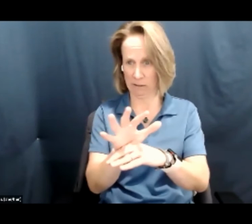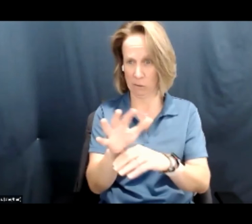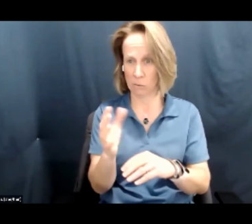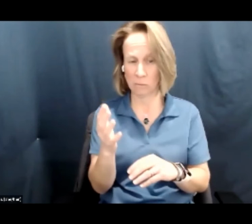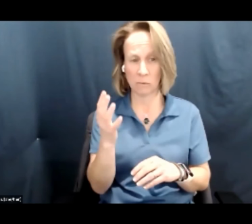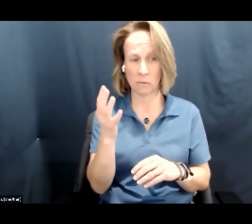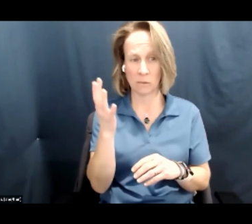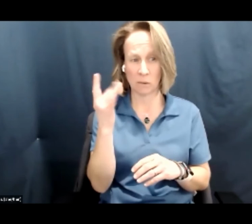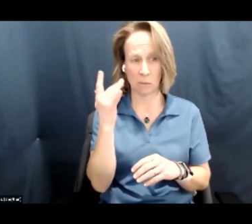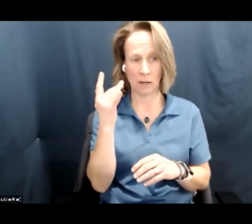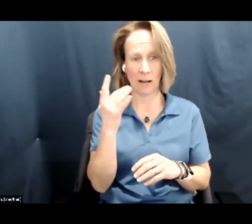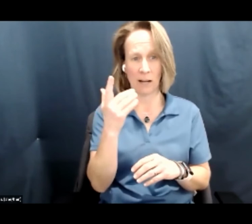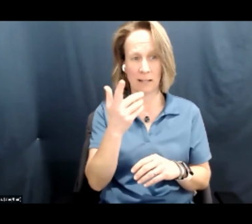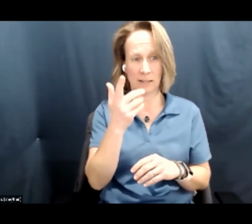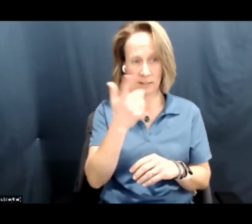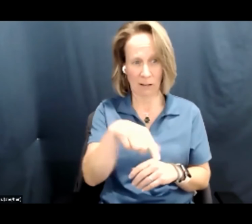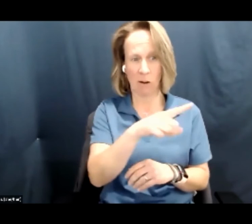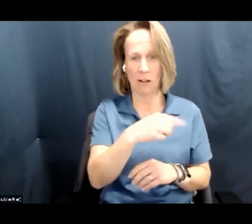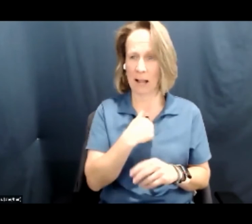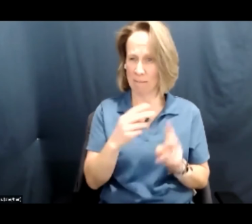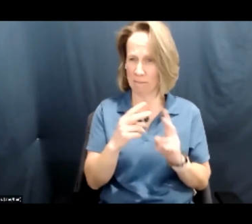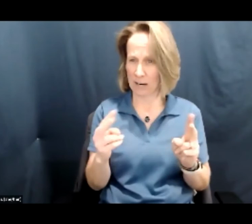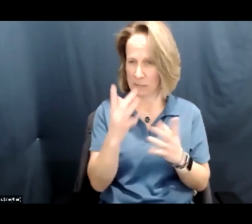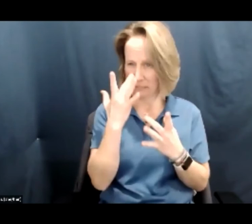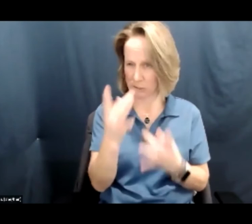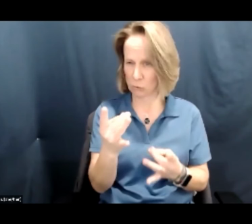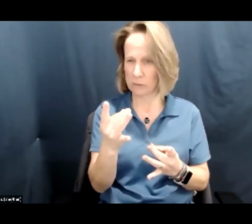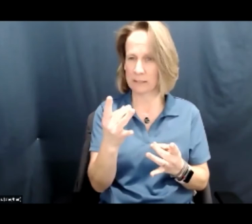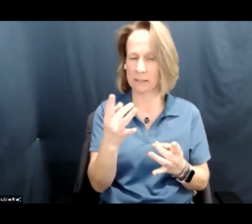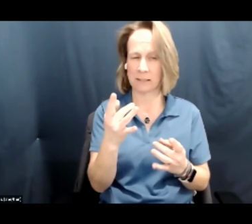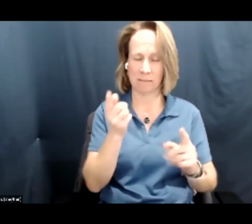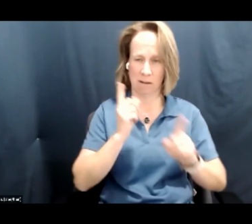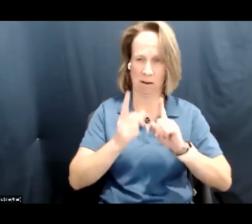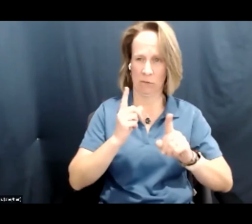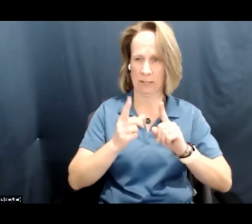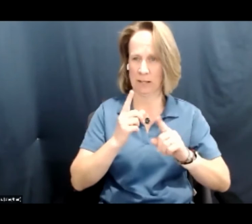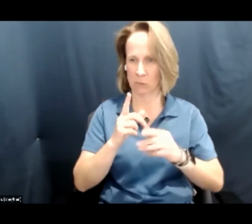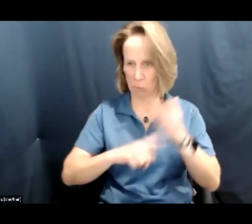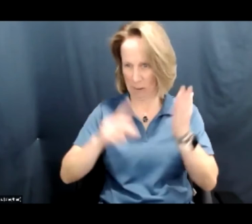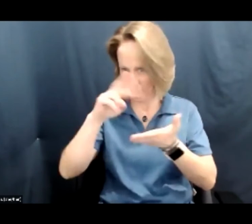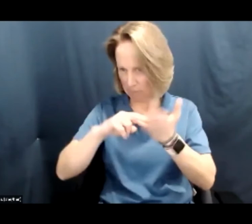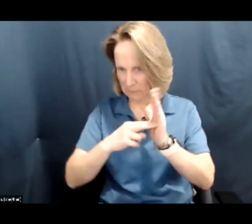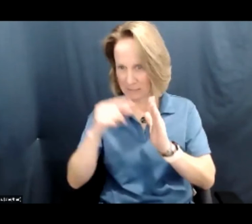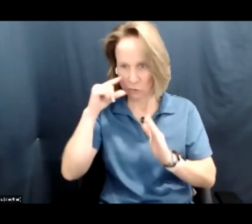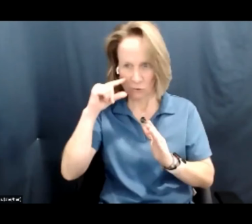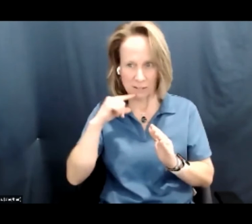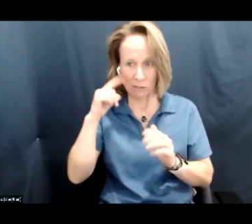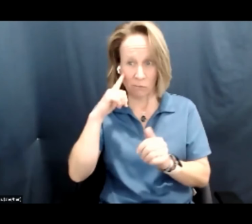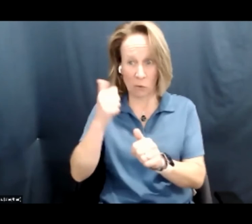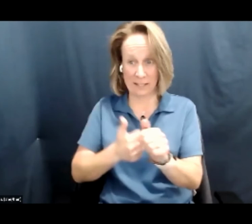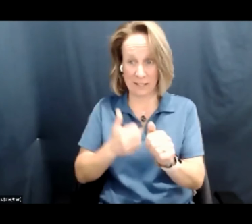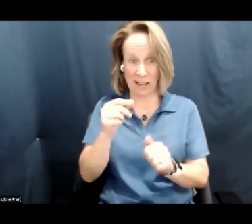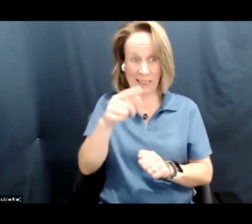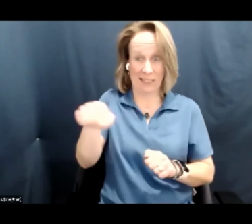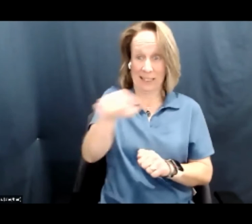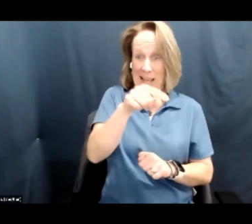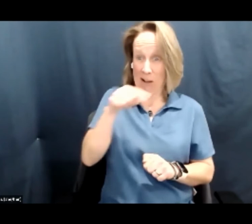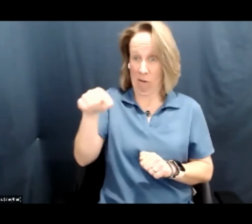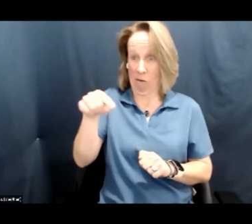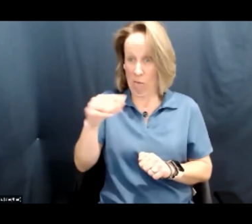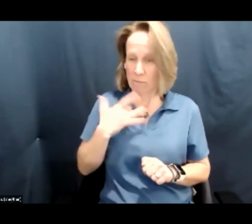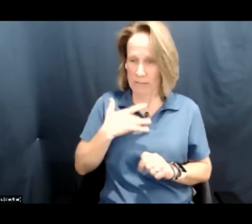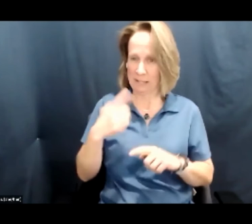they have a very interesting conversation about what gender means to each of them. And it means something different to all of them, right? So